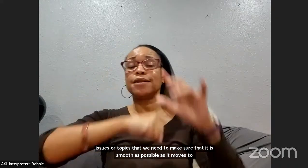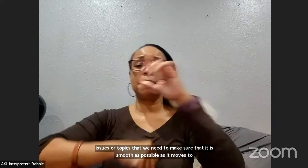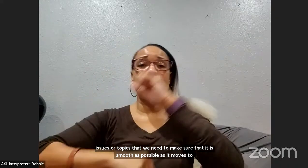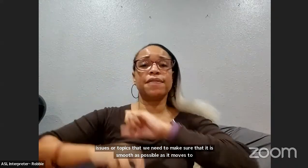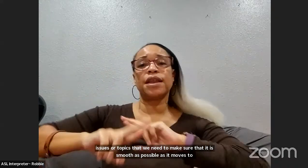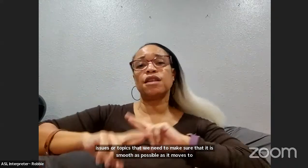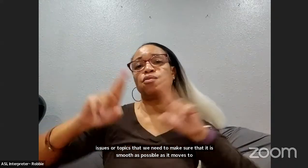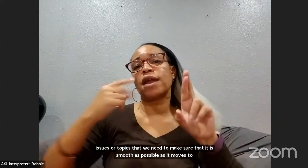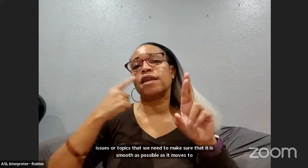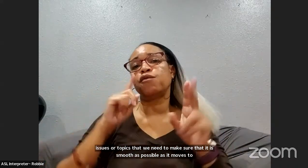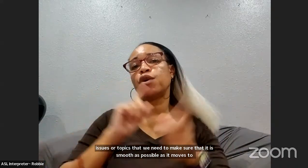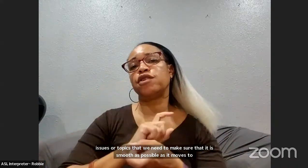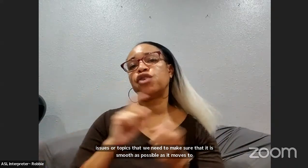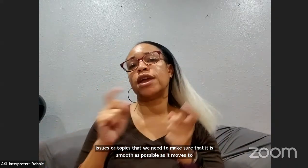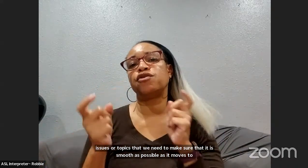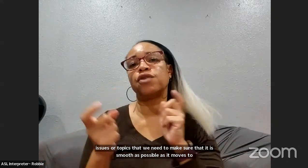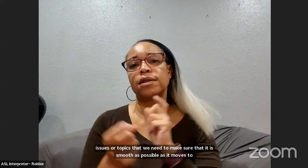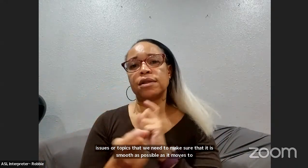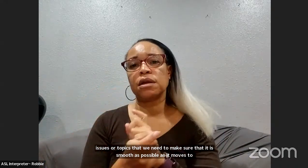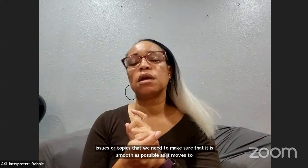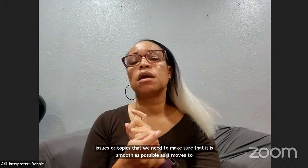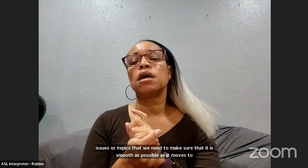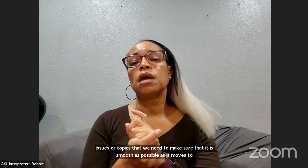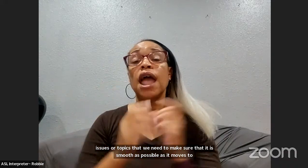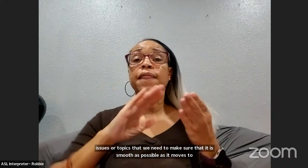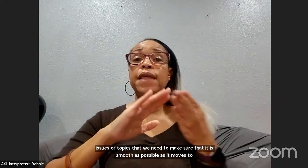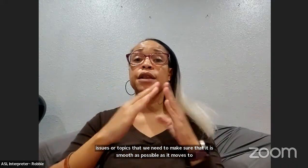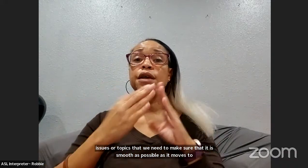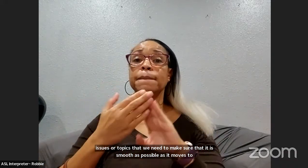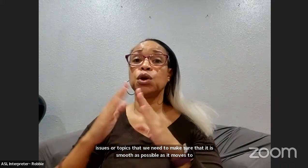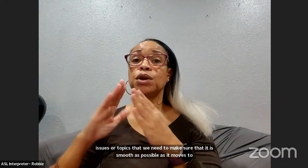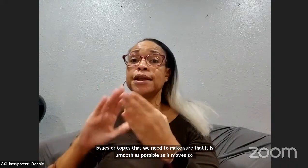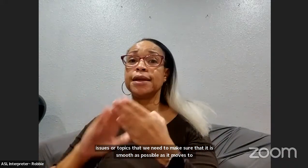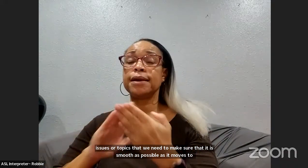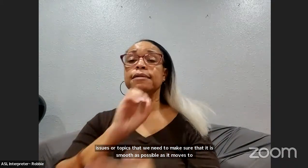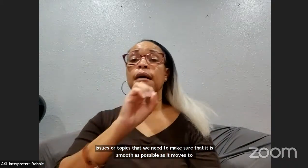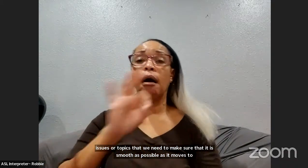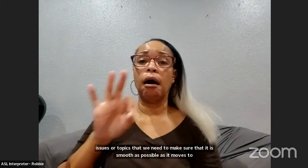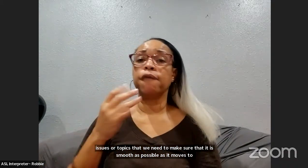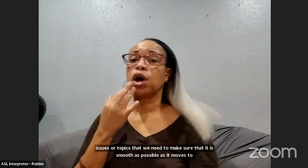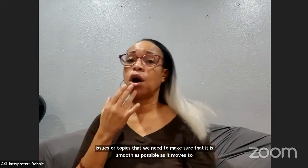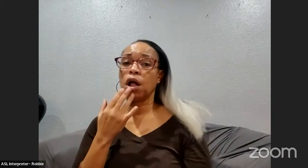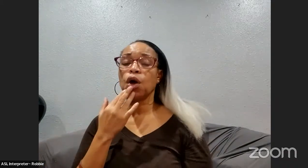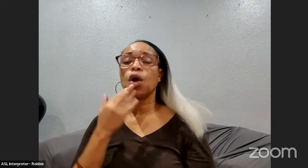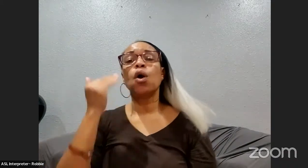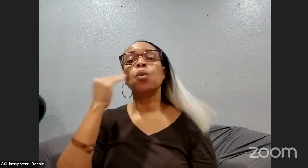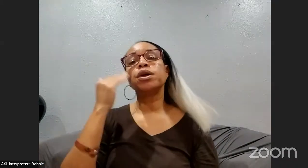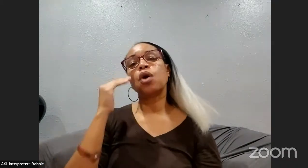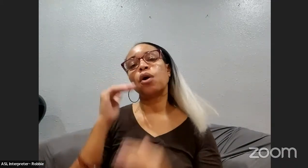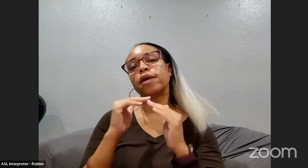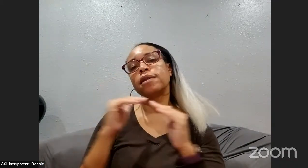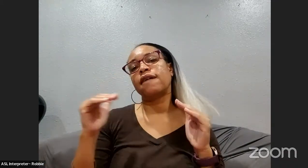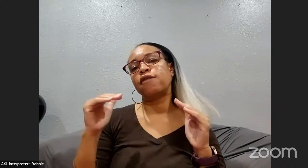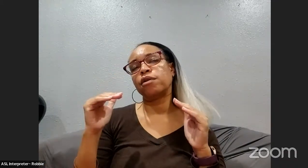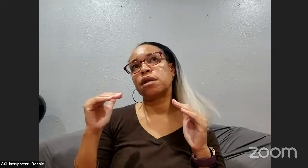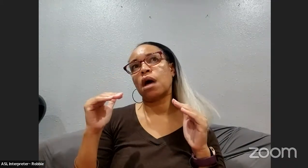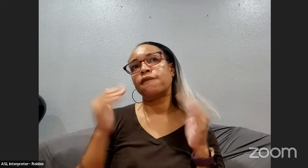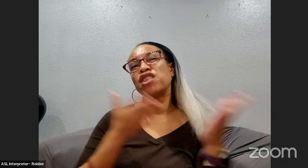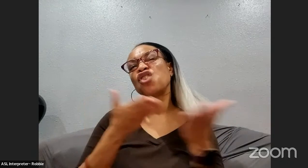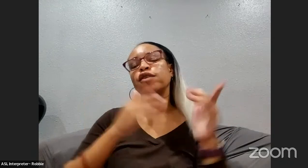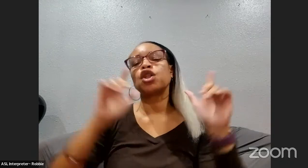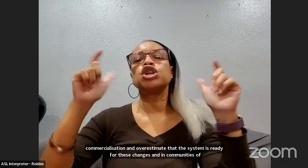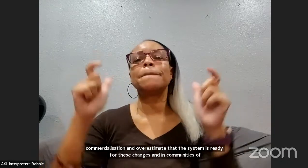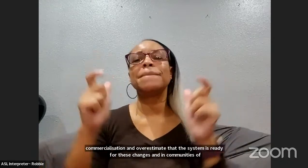these changes. And in communities of color, we know that the levels of service are diminished,